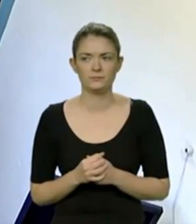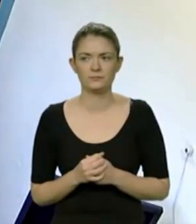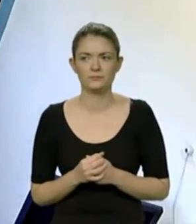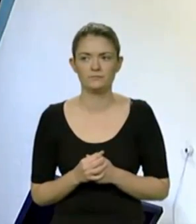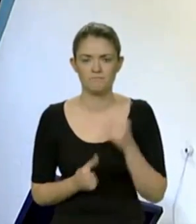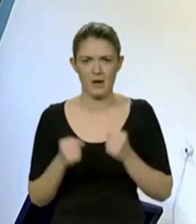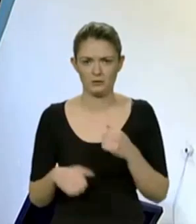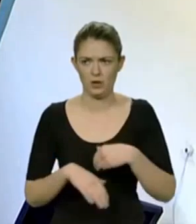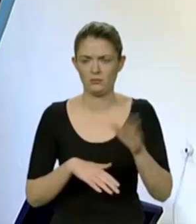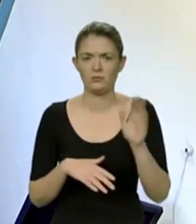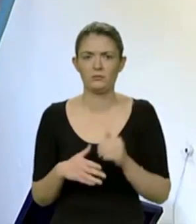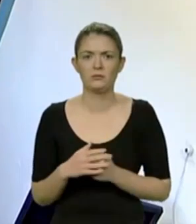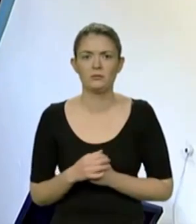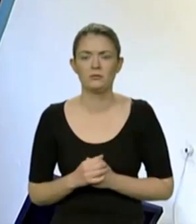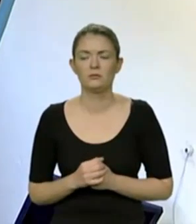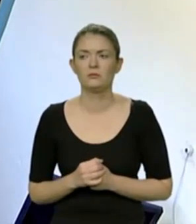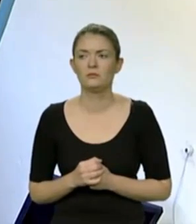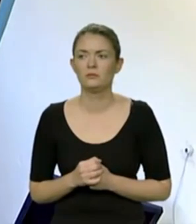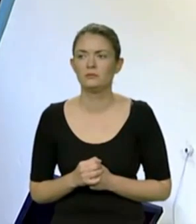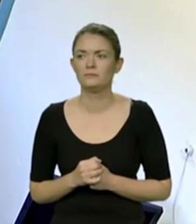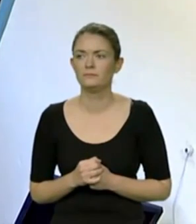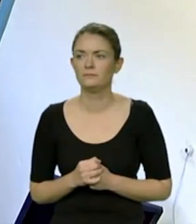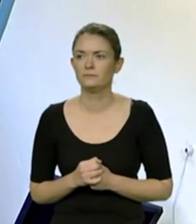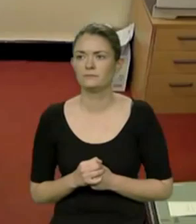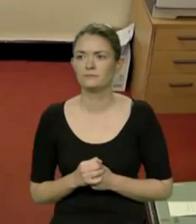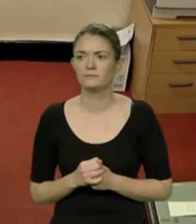Mark Shaw. Dexy.